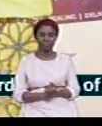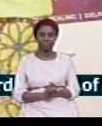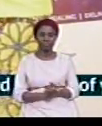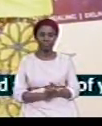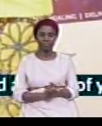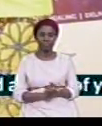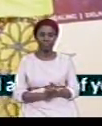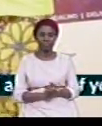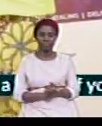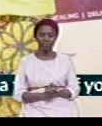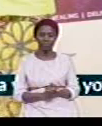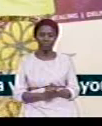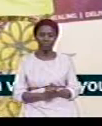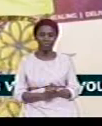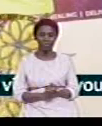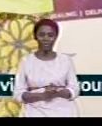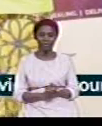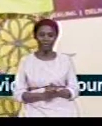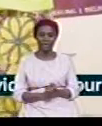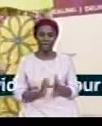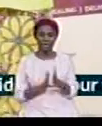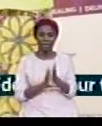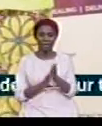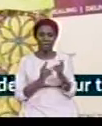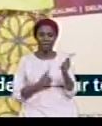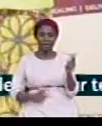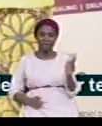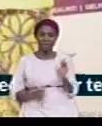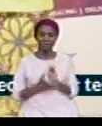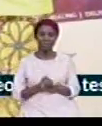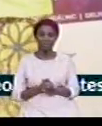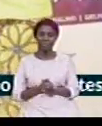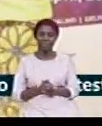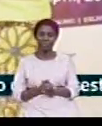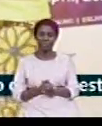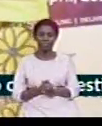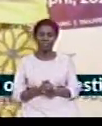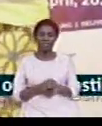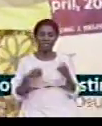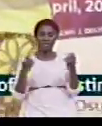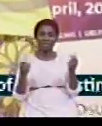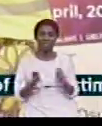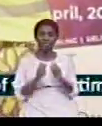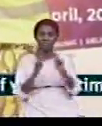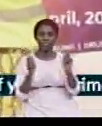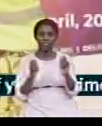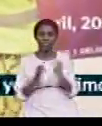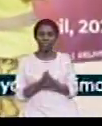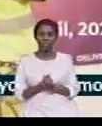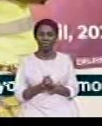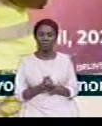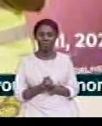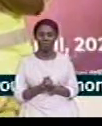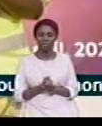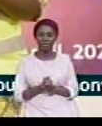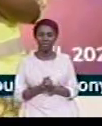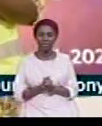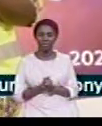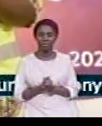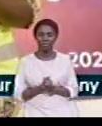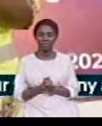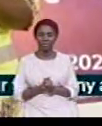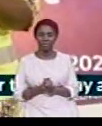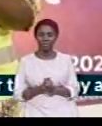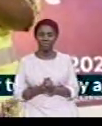speak. Praise the Lord. Hallelujah. Abusia for Nyankupa Ibibri Nadia